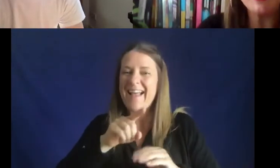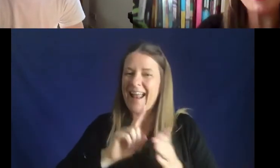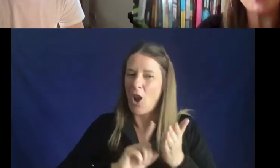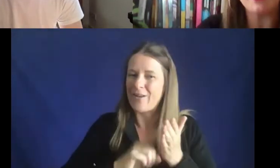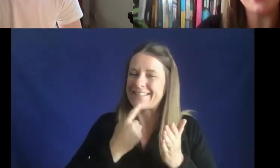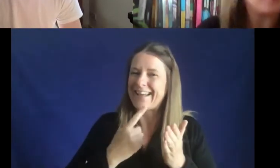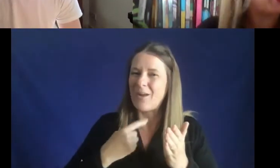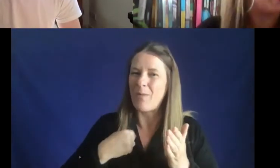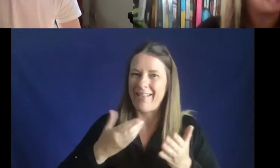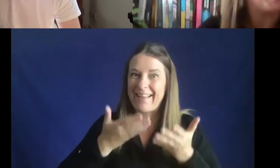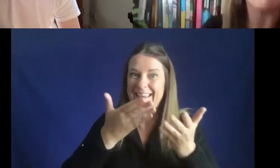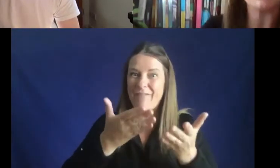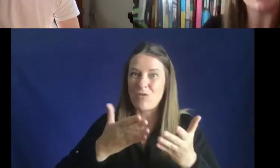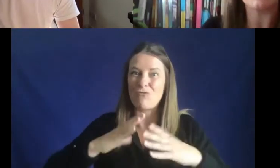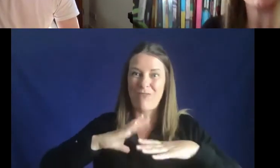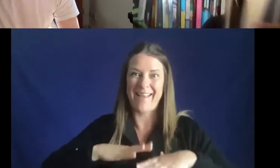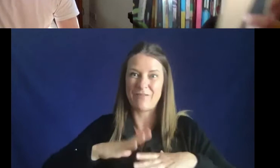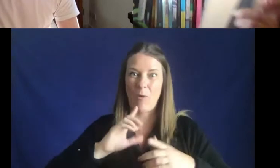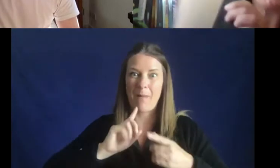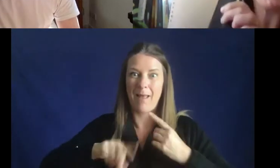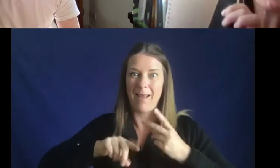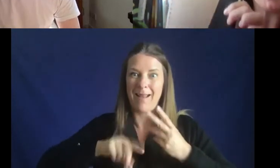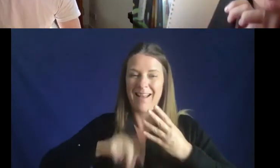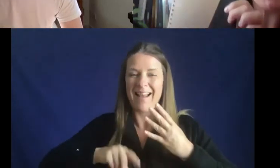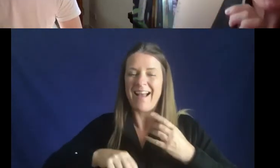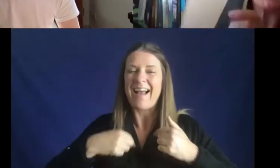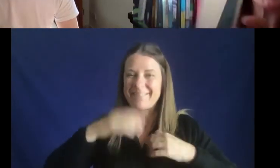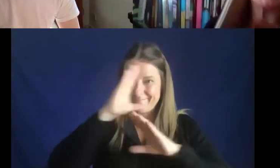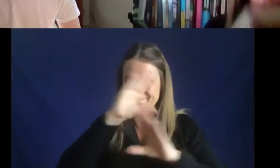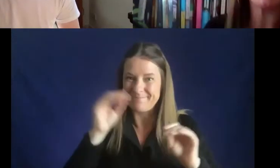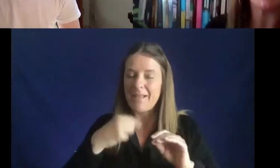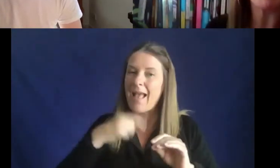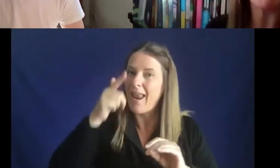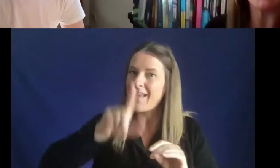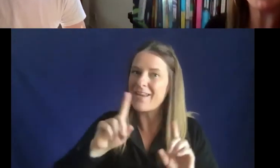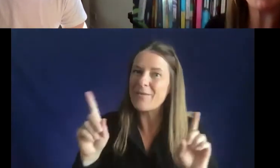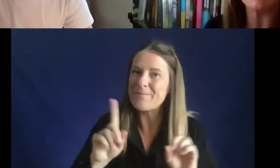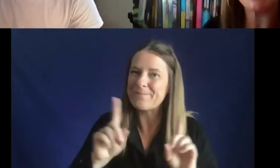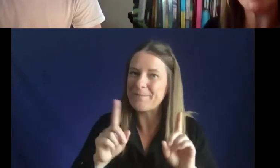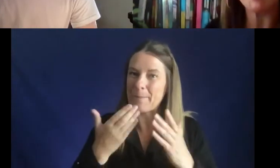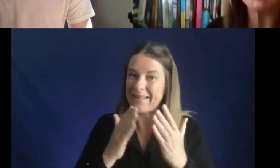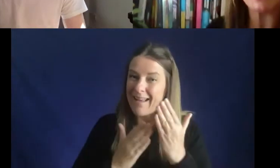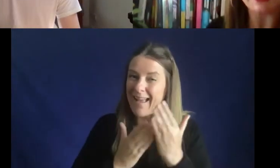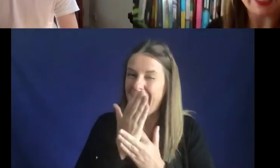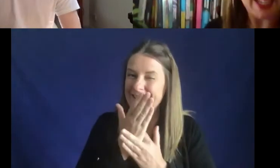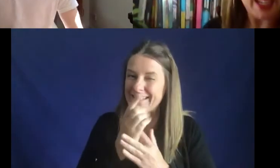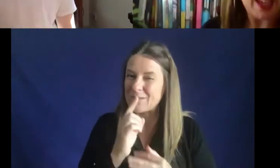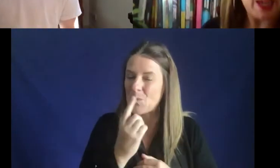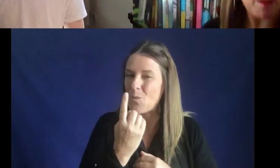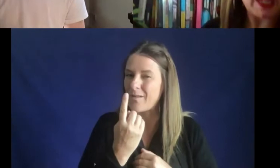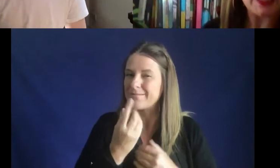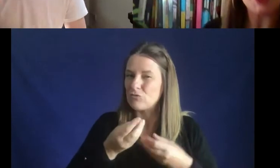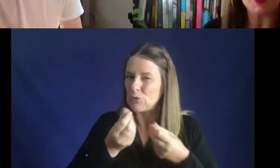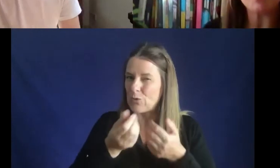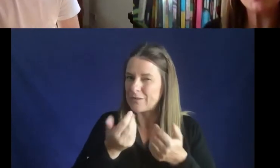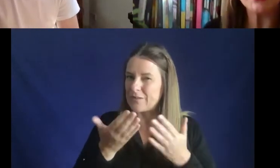I obviously was lucky enough to access one of the resources for Ryan's assessment on Friday.